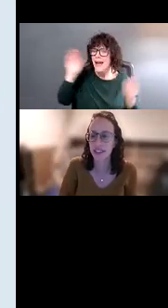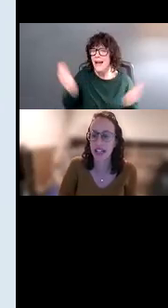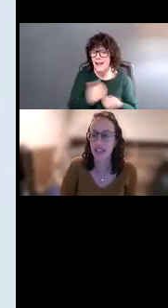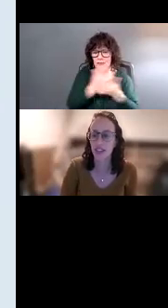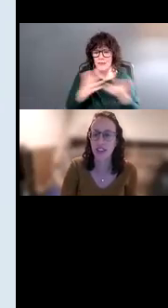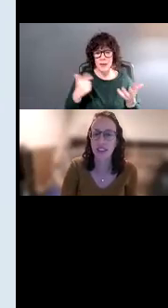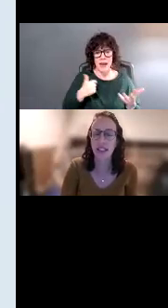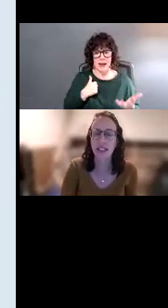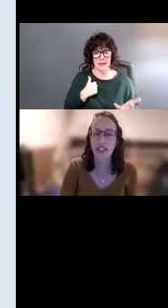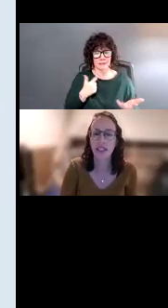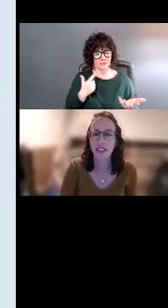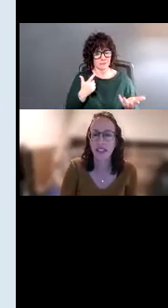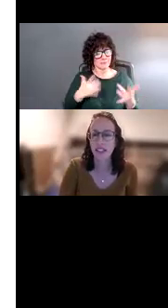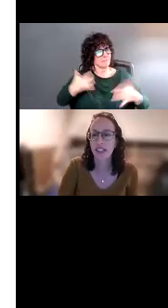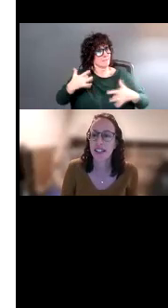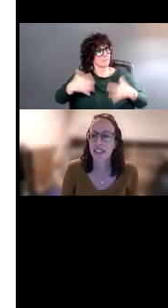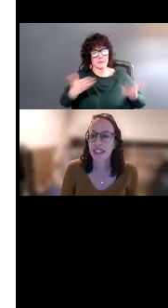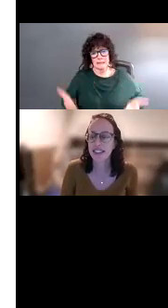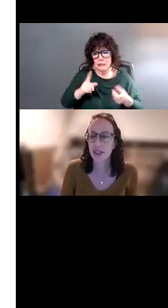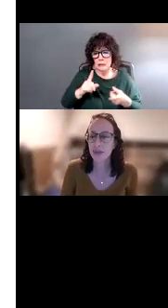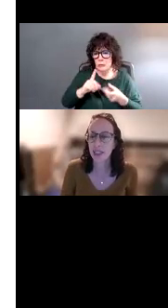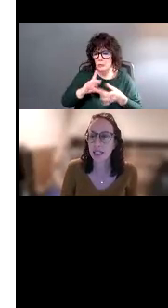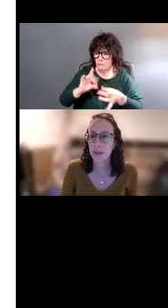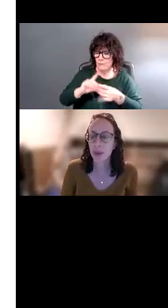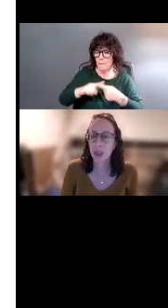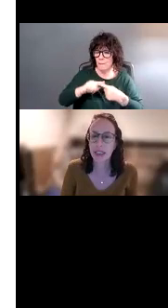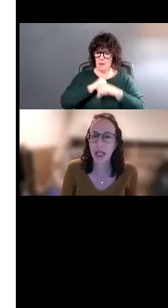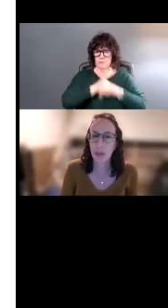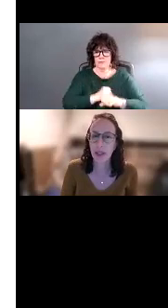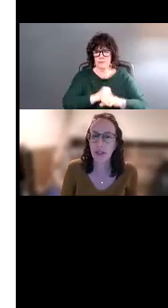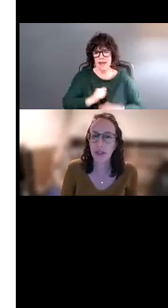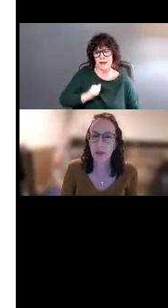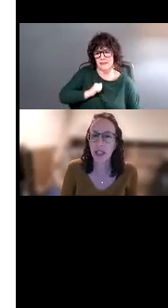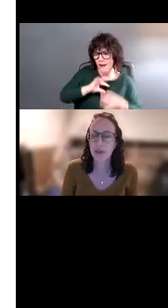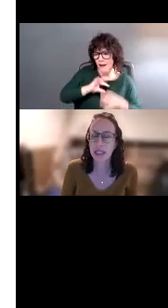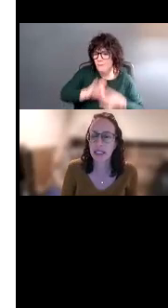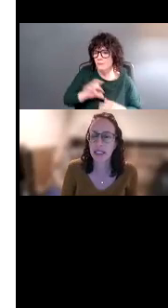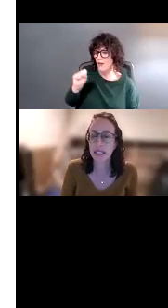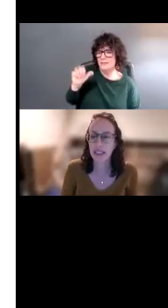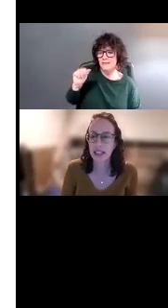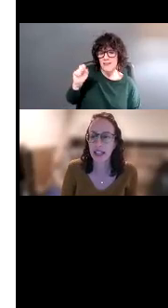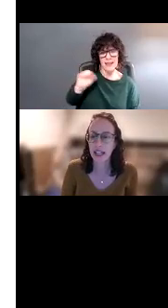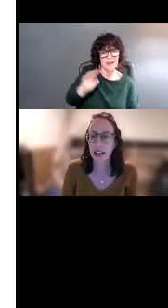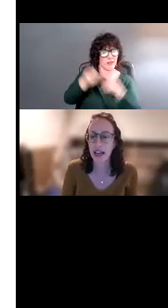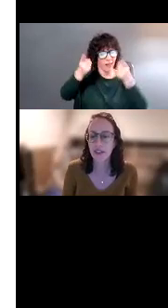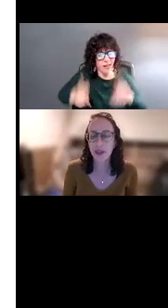natural disasters. This is a really important topic for many